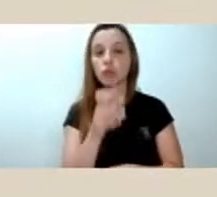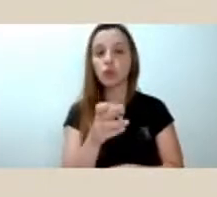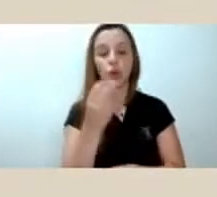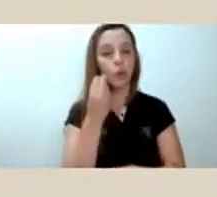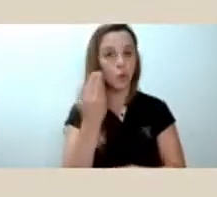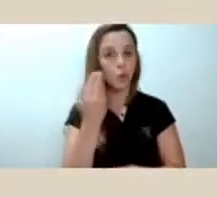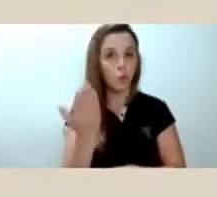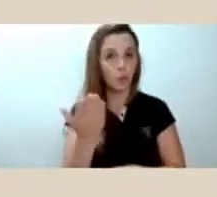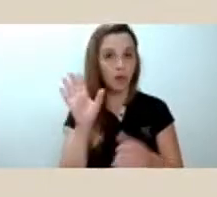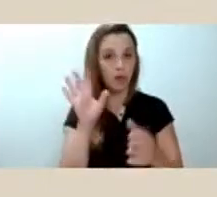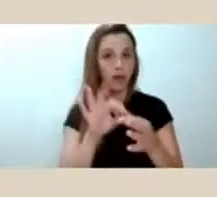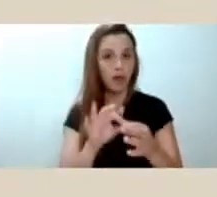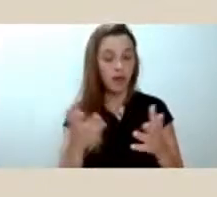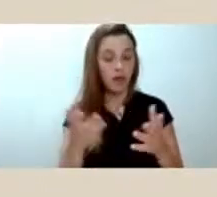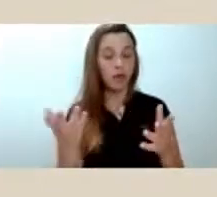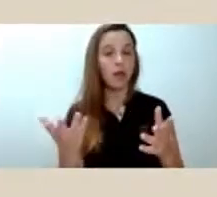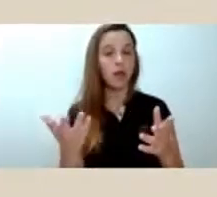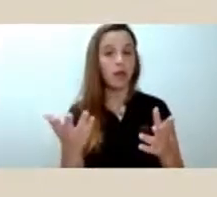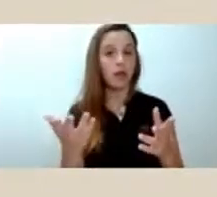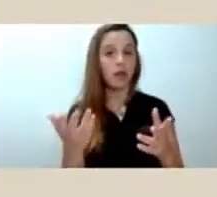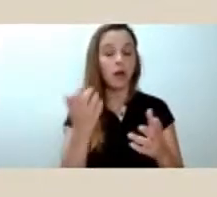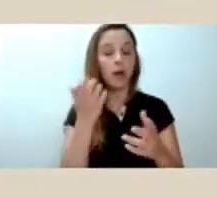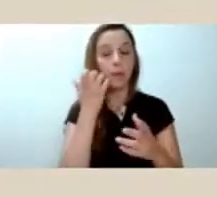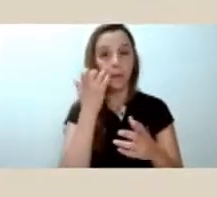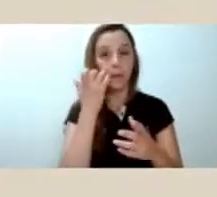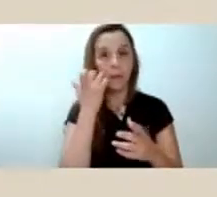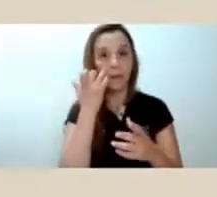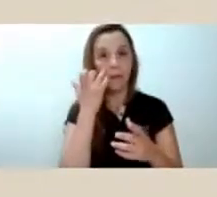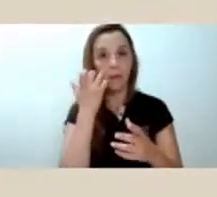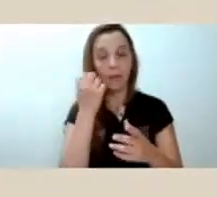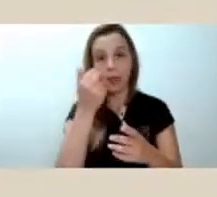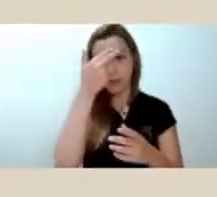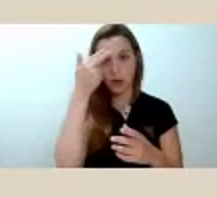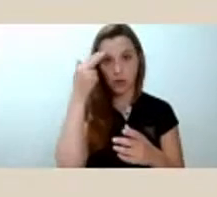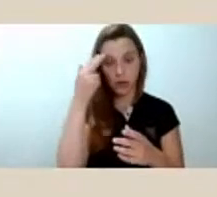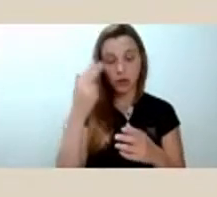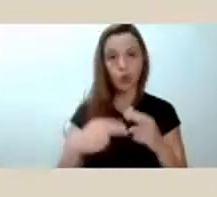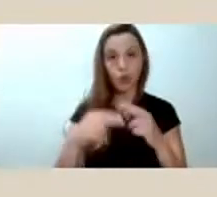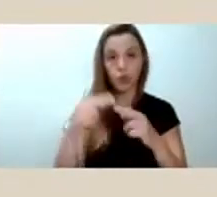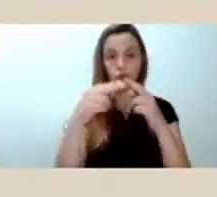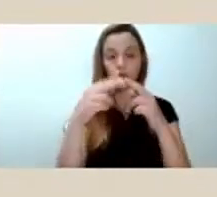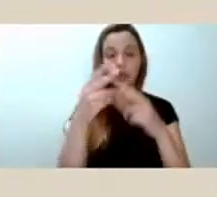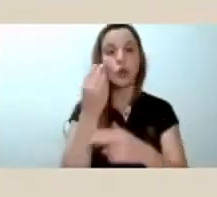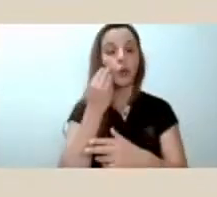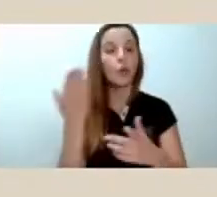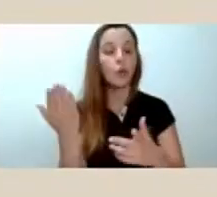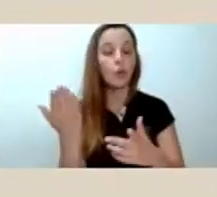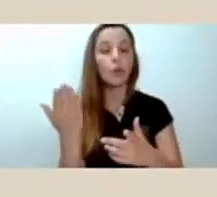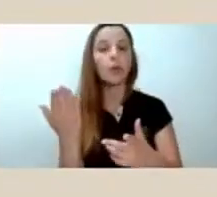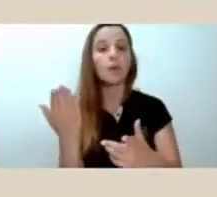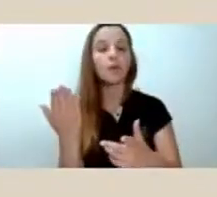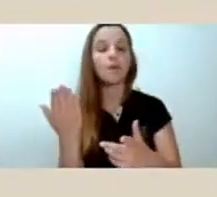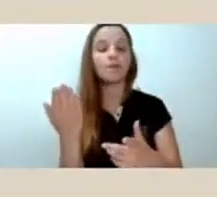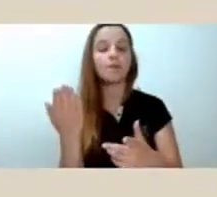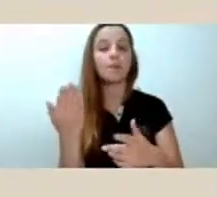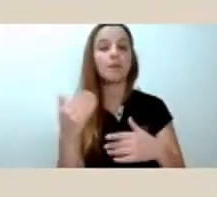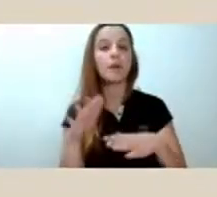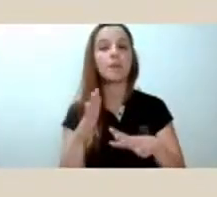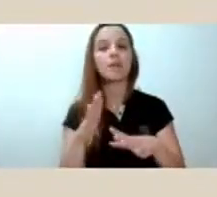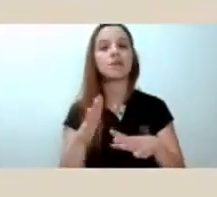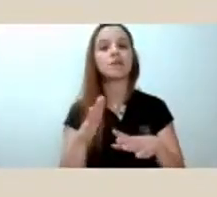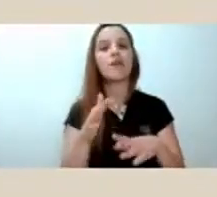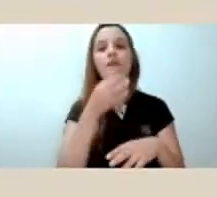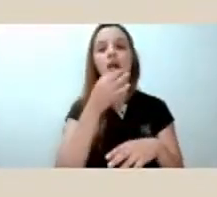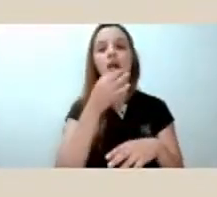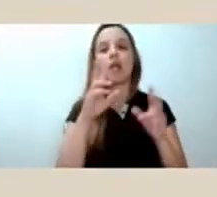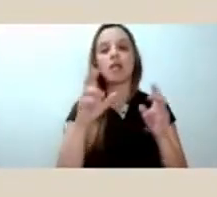questão da construção do preconceito, sem falar da racialização